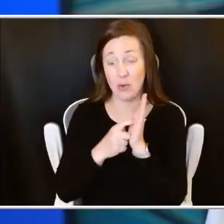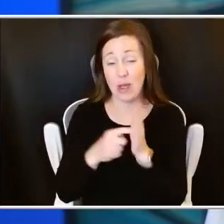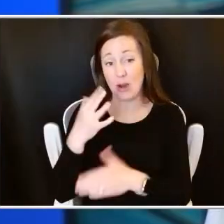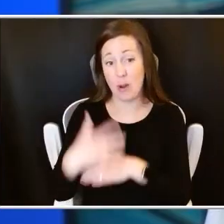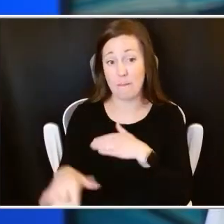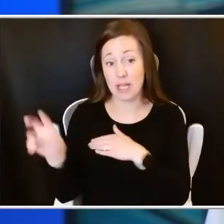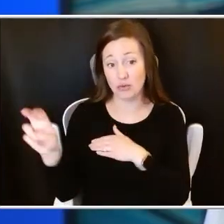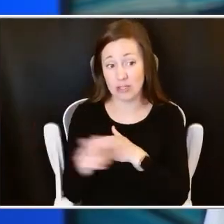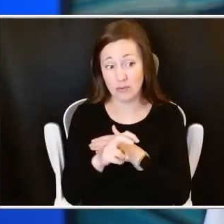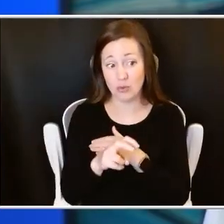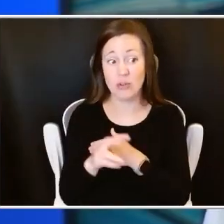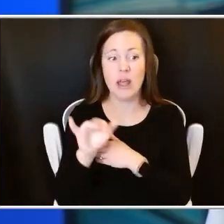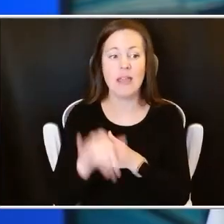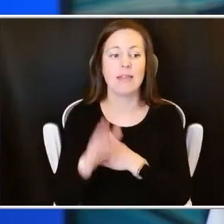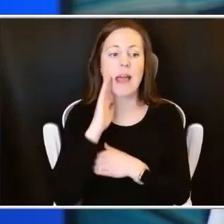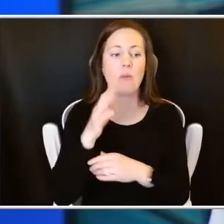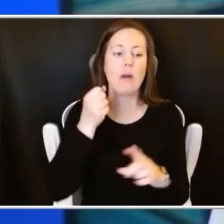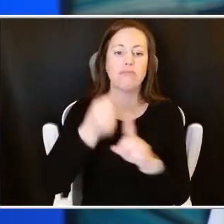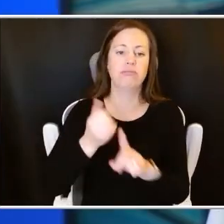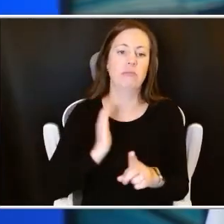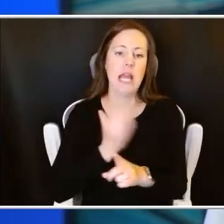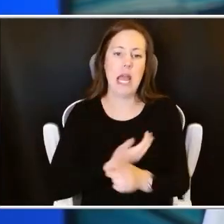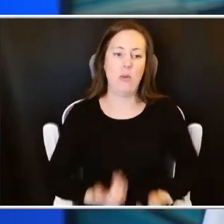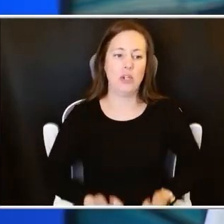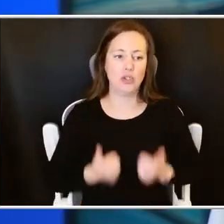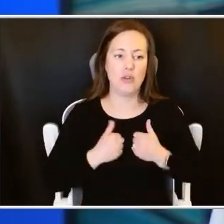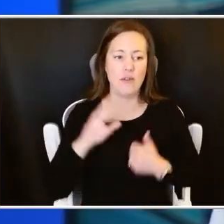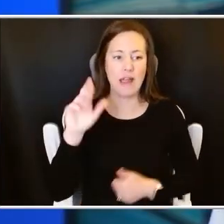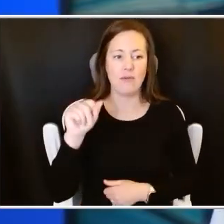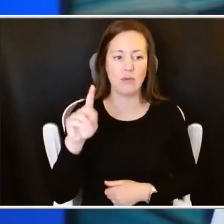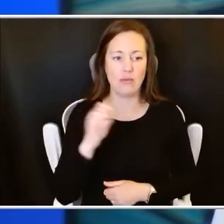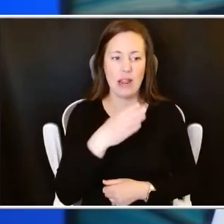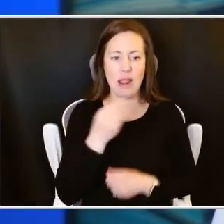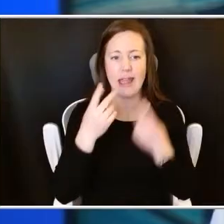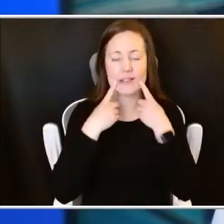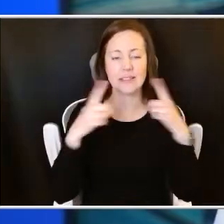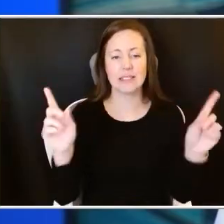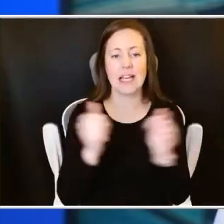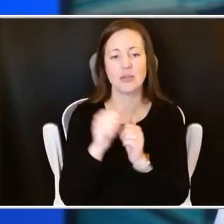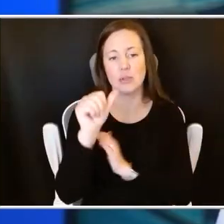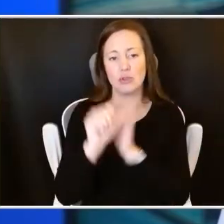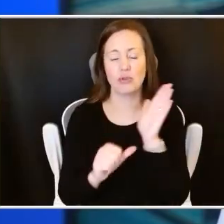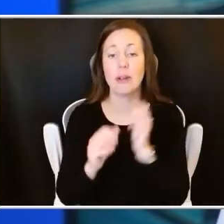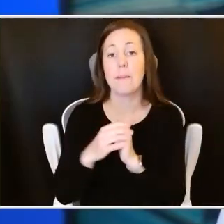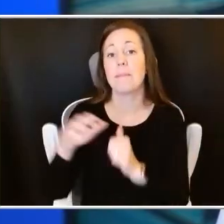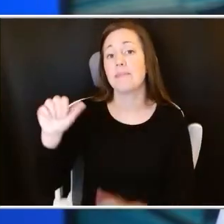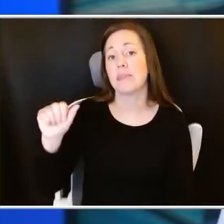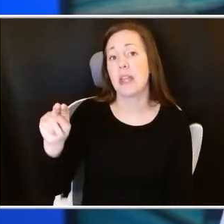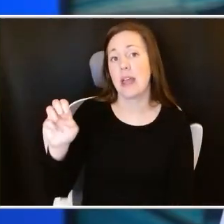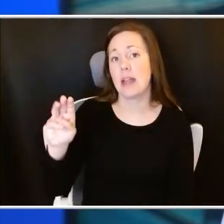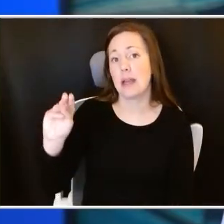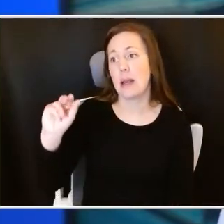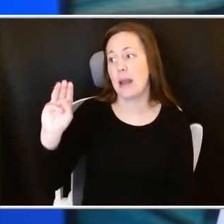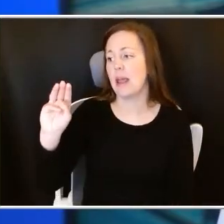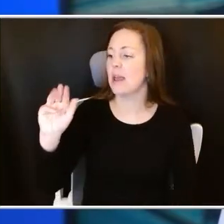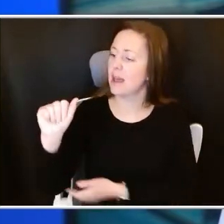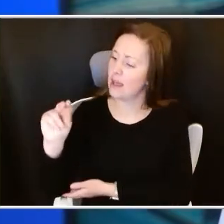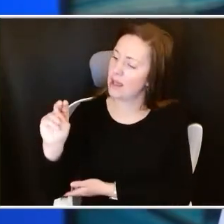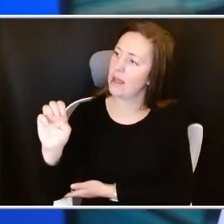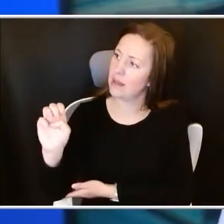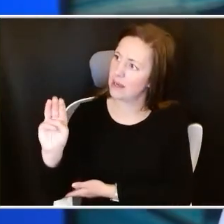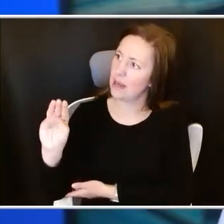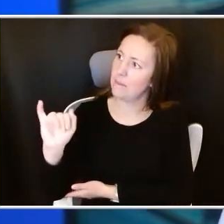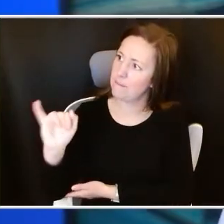That impacts our survival rates and our success in surgery. Anemic patients, when they require transfusions